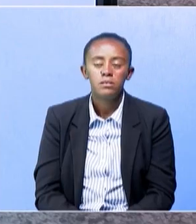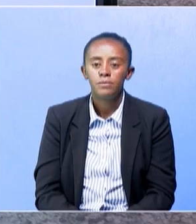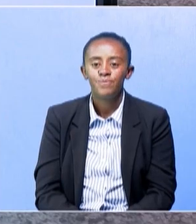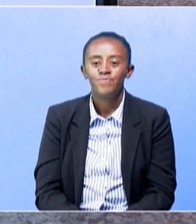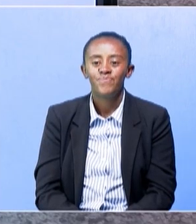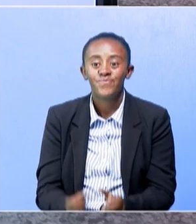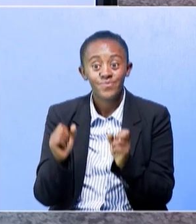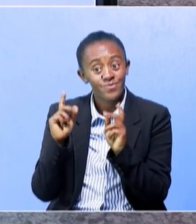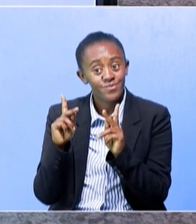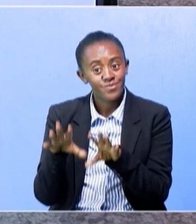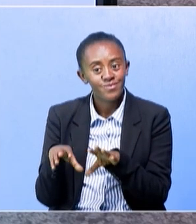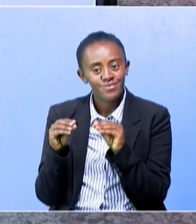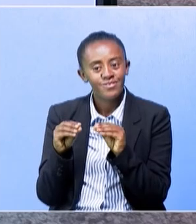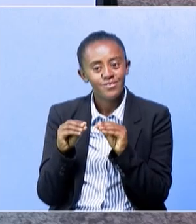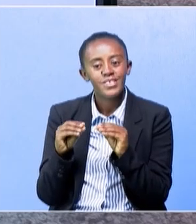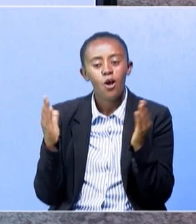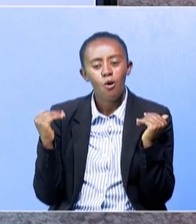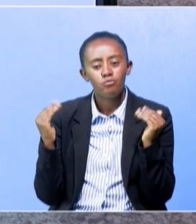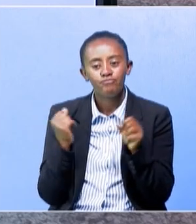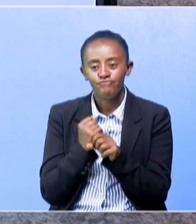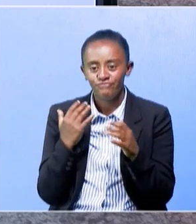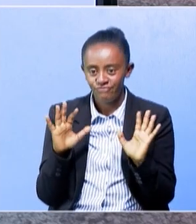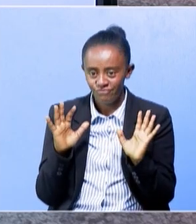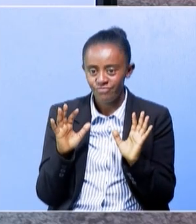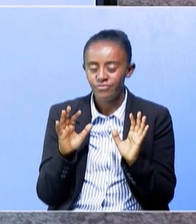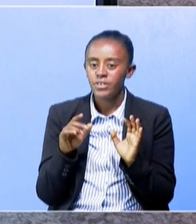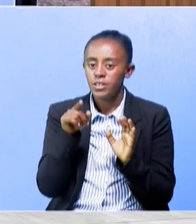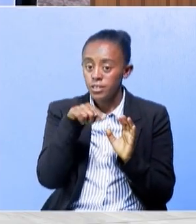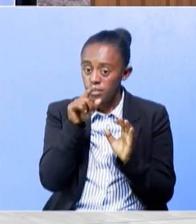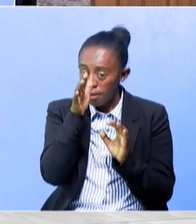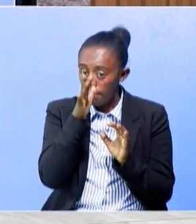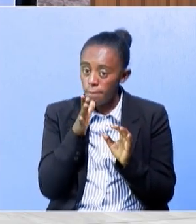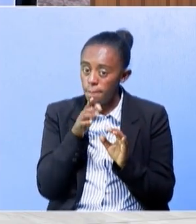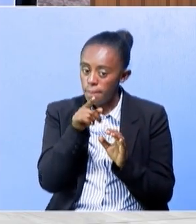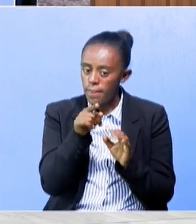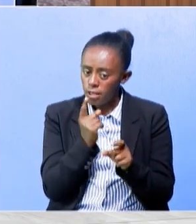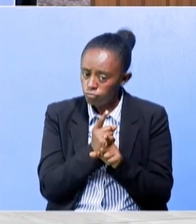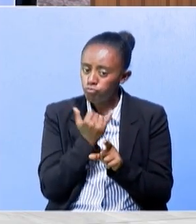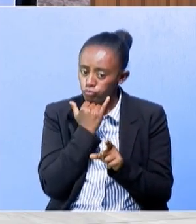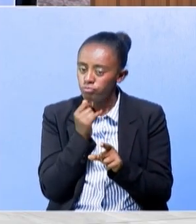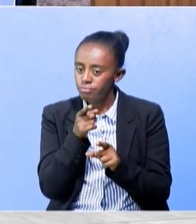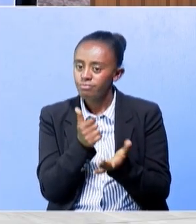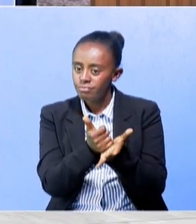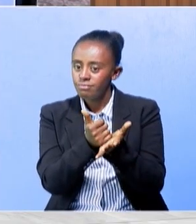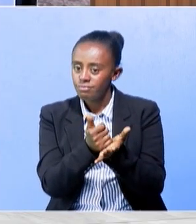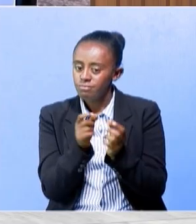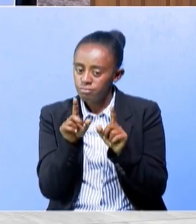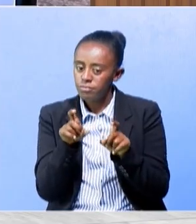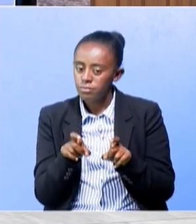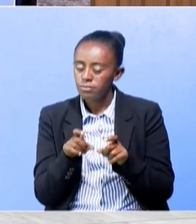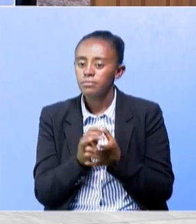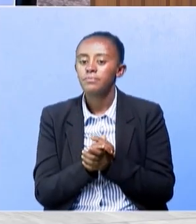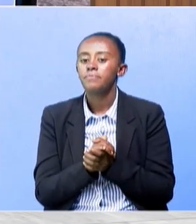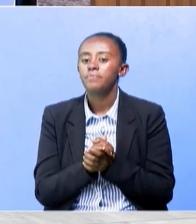Okay, students, I hope you did it. Nice. Students' parents, please check whether they are right or wrong.